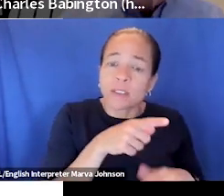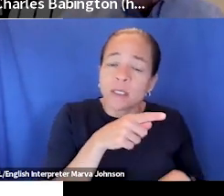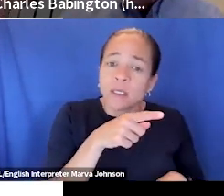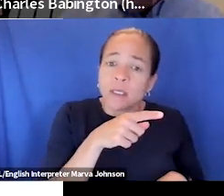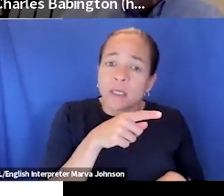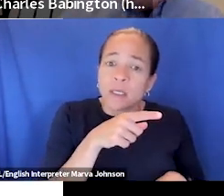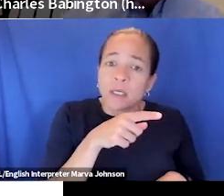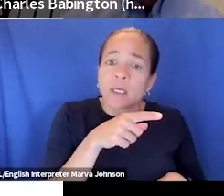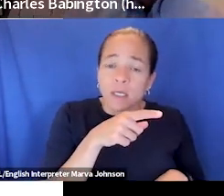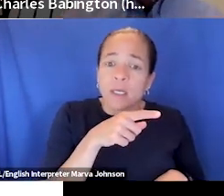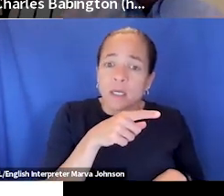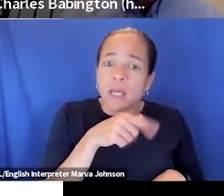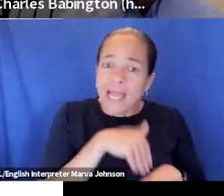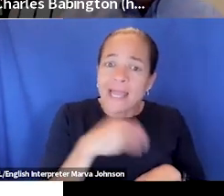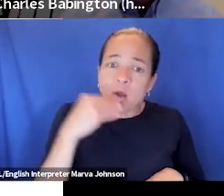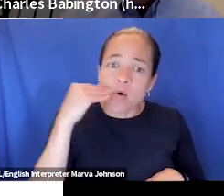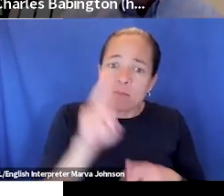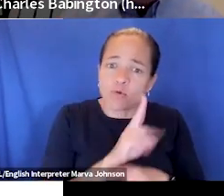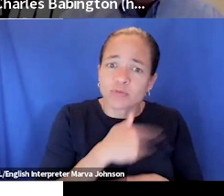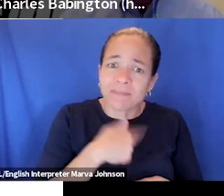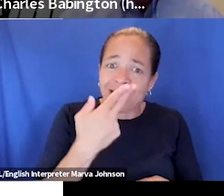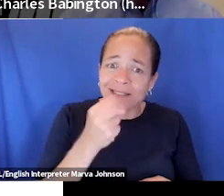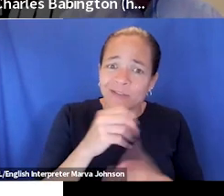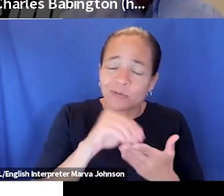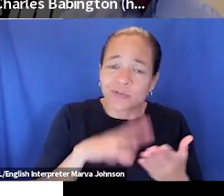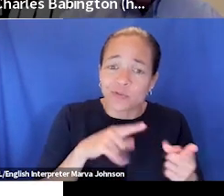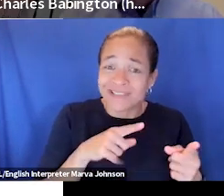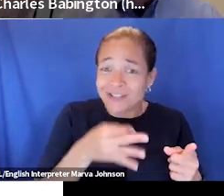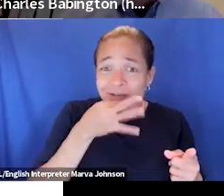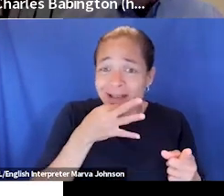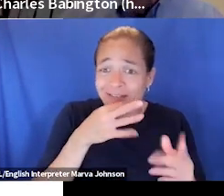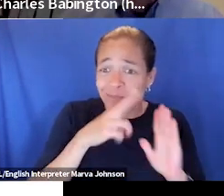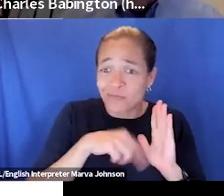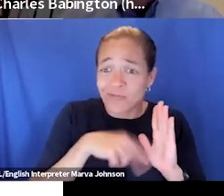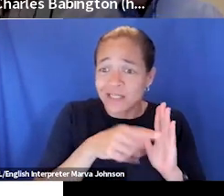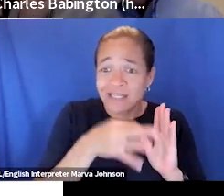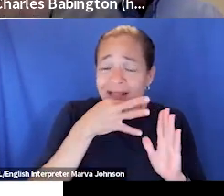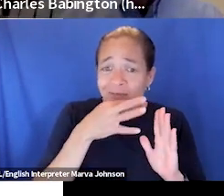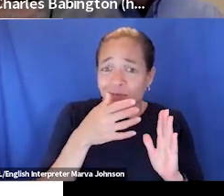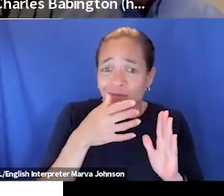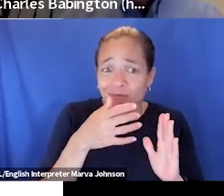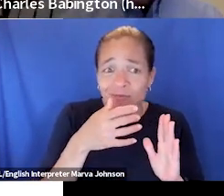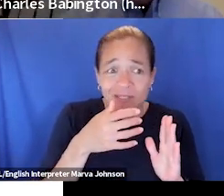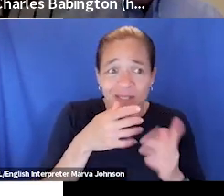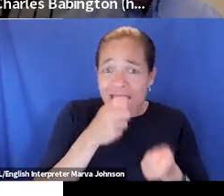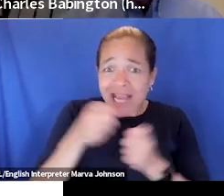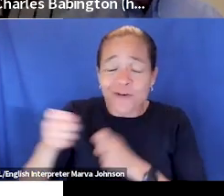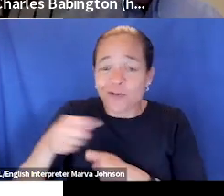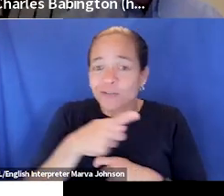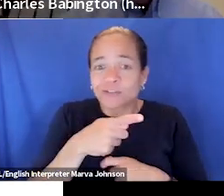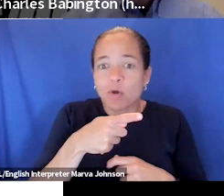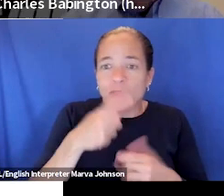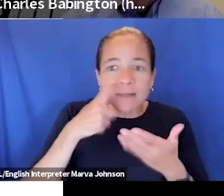editors because they're smart and they came to it with a fresh eye. And I was like, wow, you really made a good point there. Have someone read behind